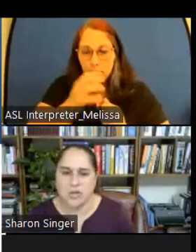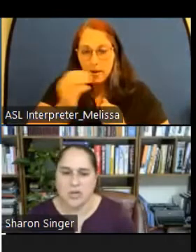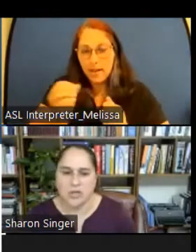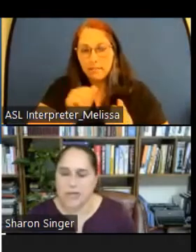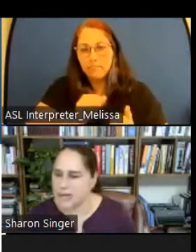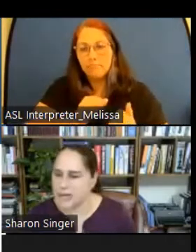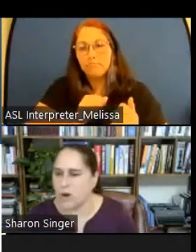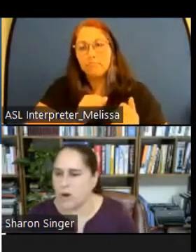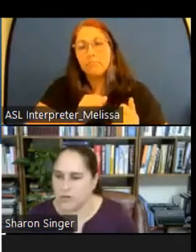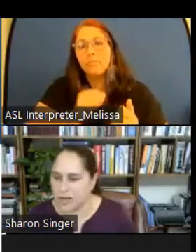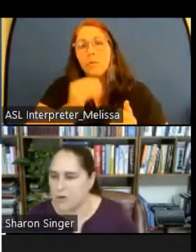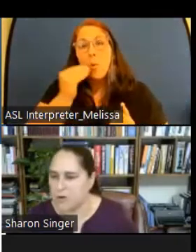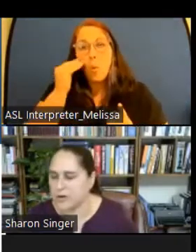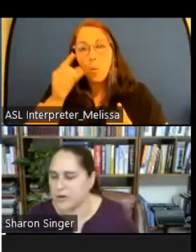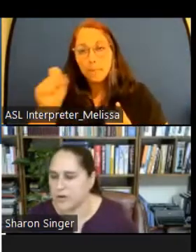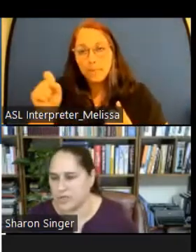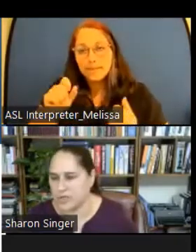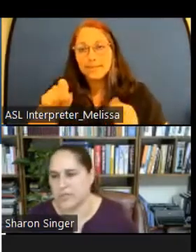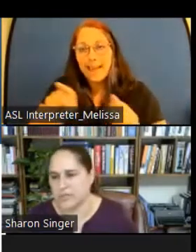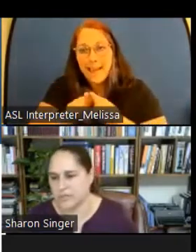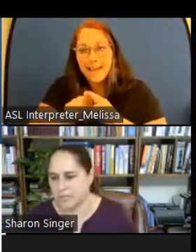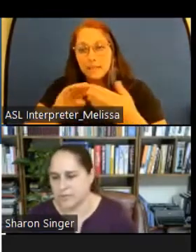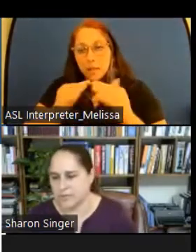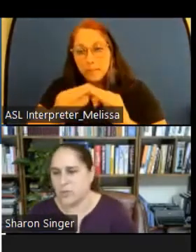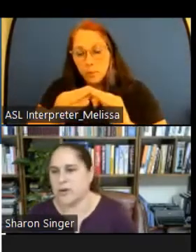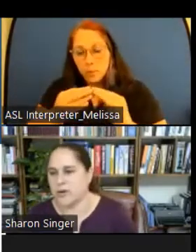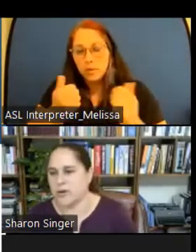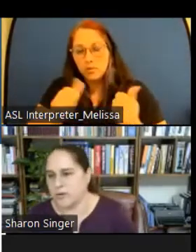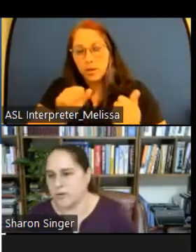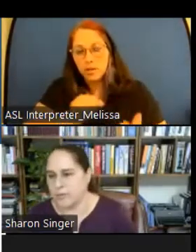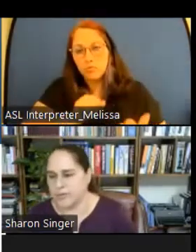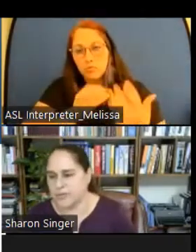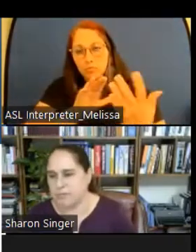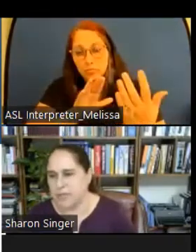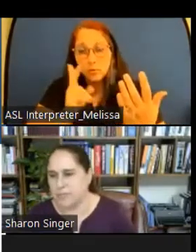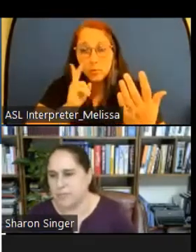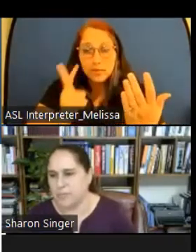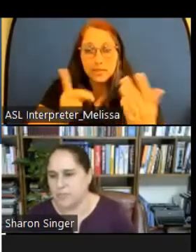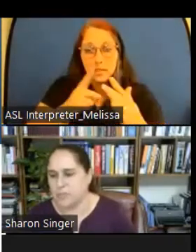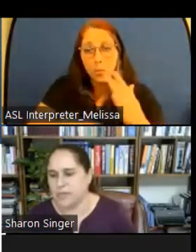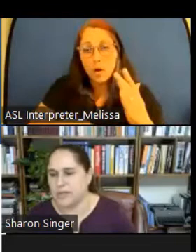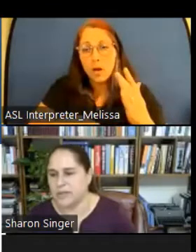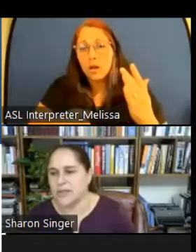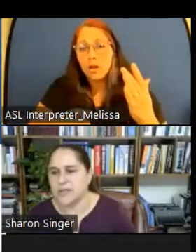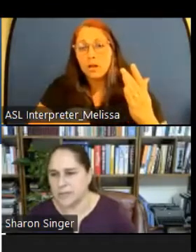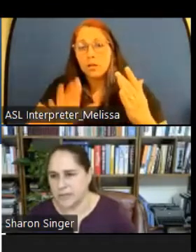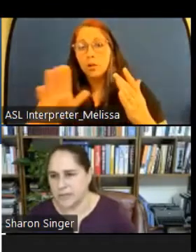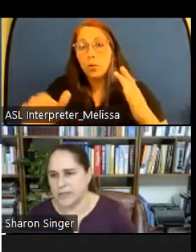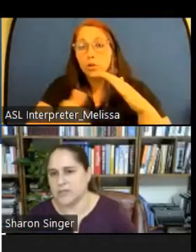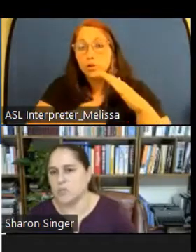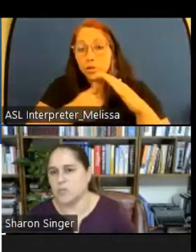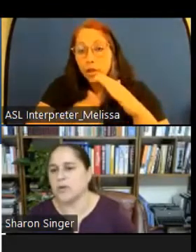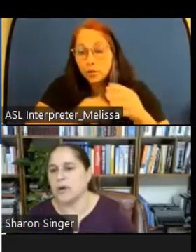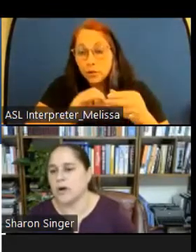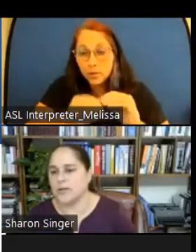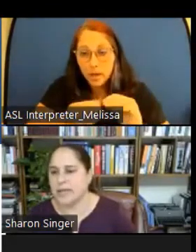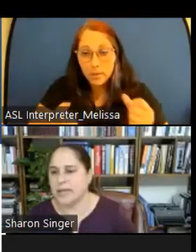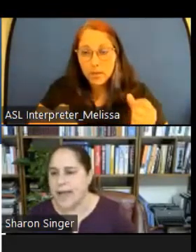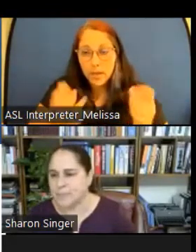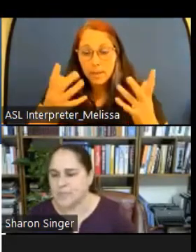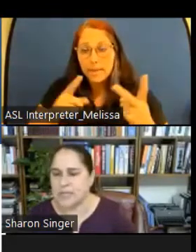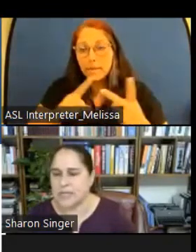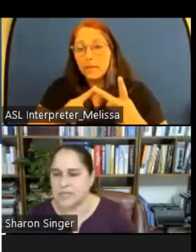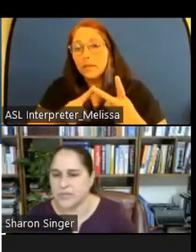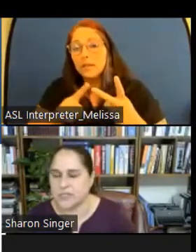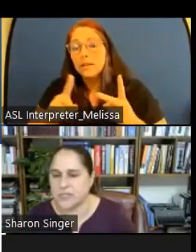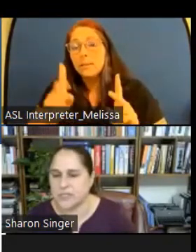So looking at what are your unsheltered numbers? What are your numbers of people with disabilities? Where are the